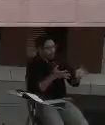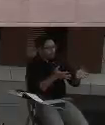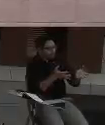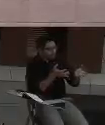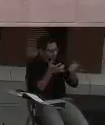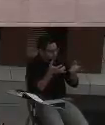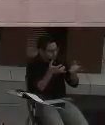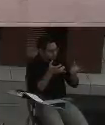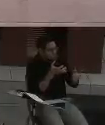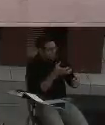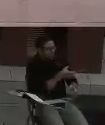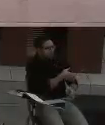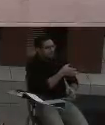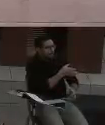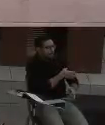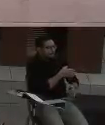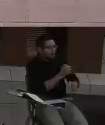their power.